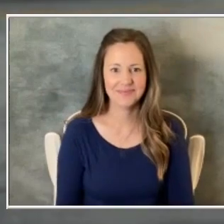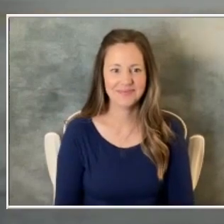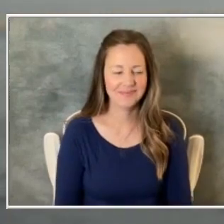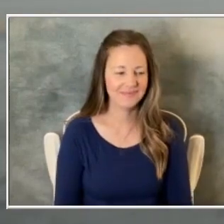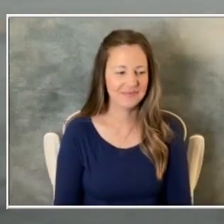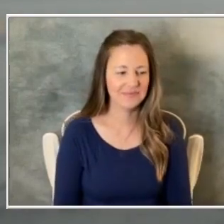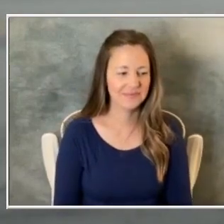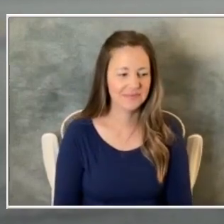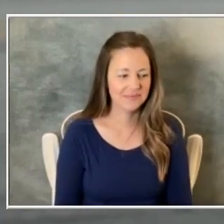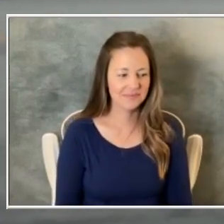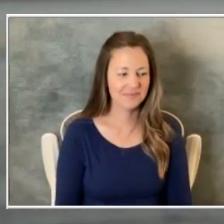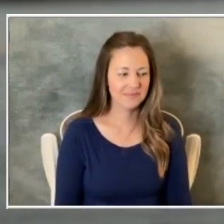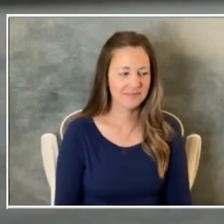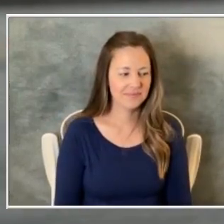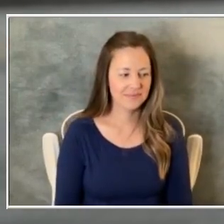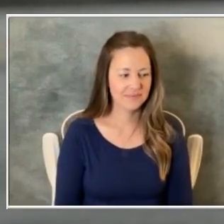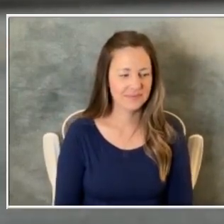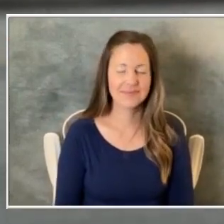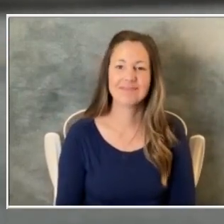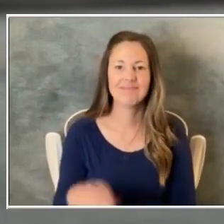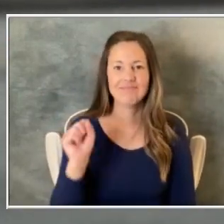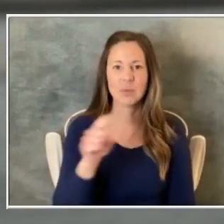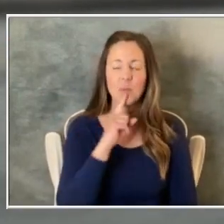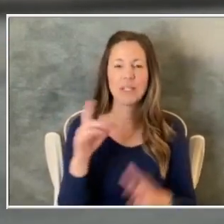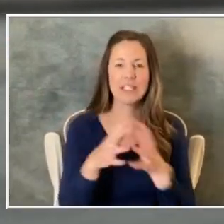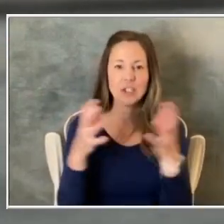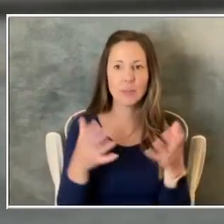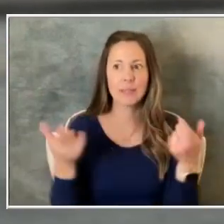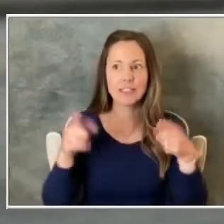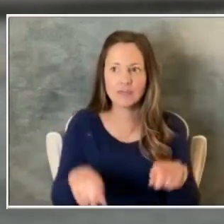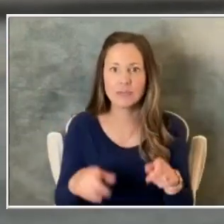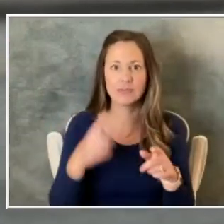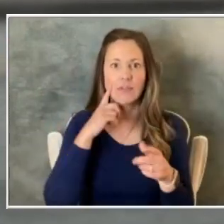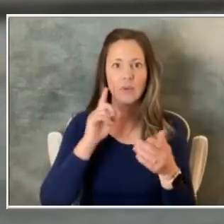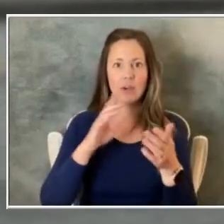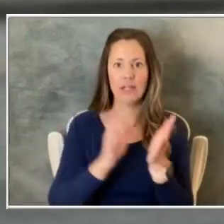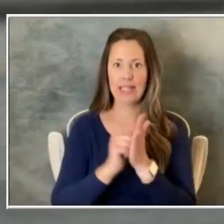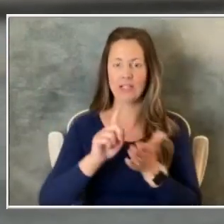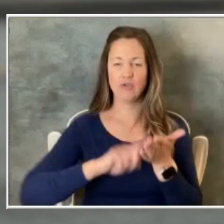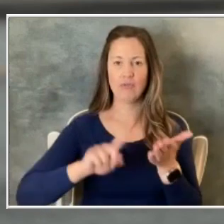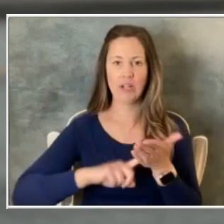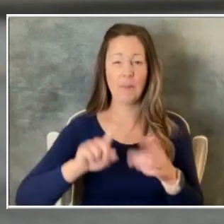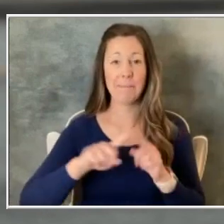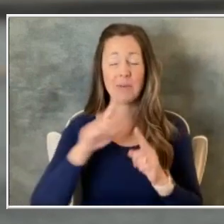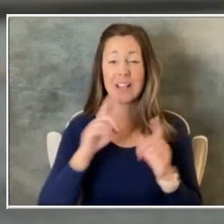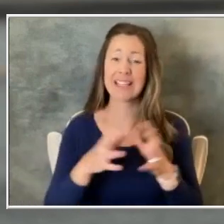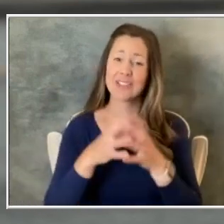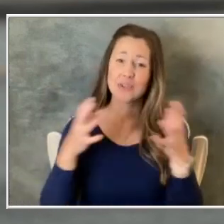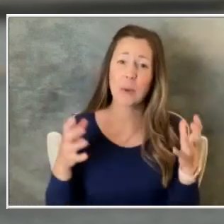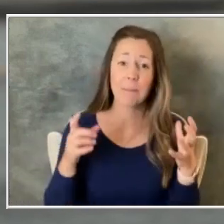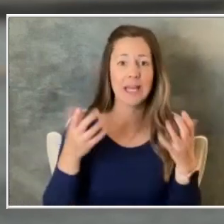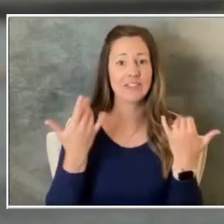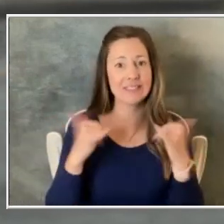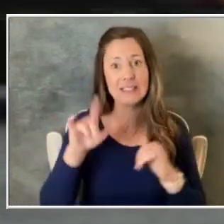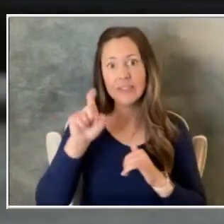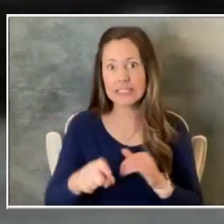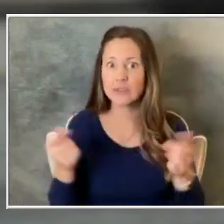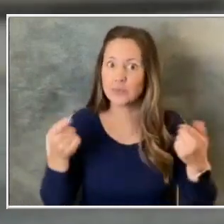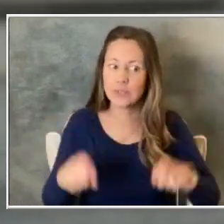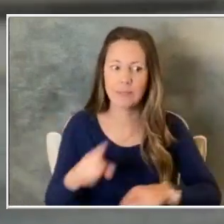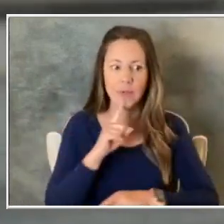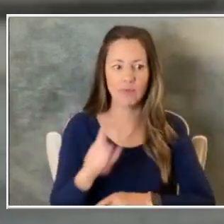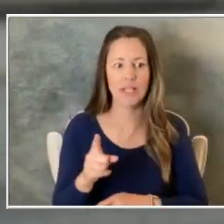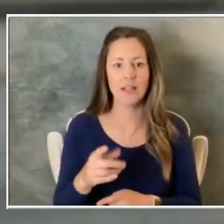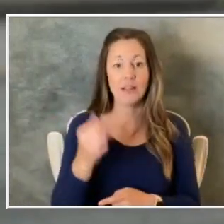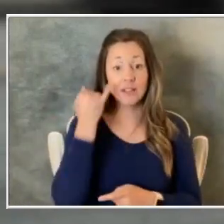Just that there's, so much has been done for cancer research, but we have so much to go. So, if you'd